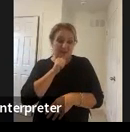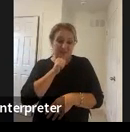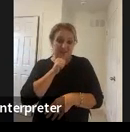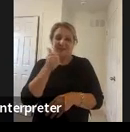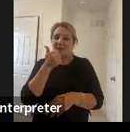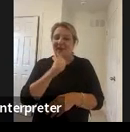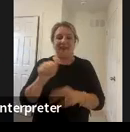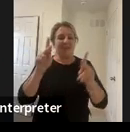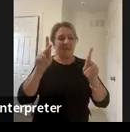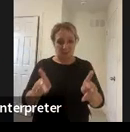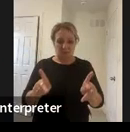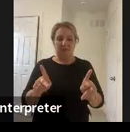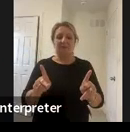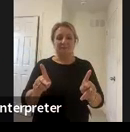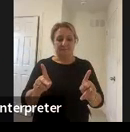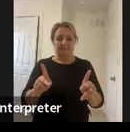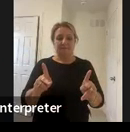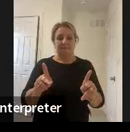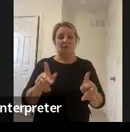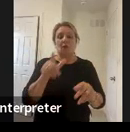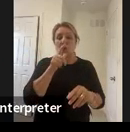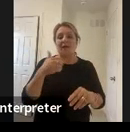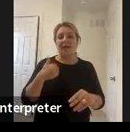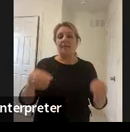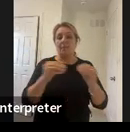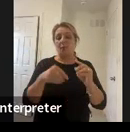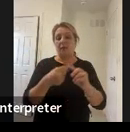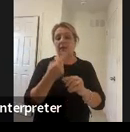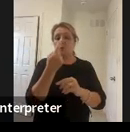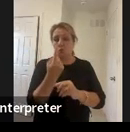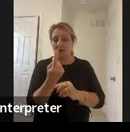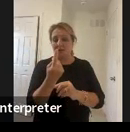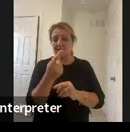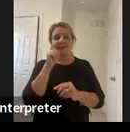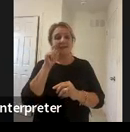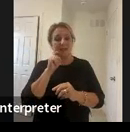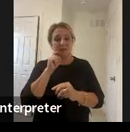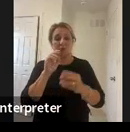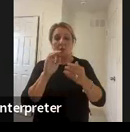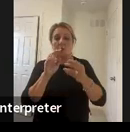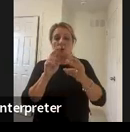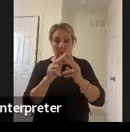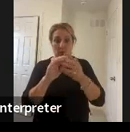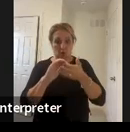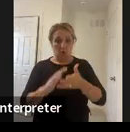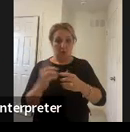sexual orientation or gender who have had more than one sexual partner in the last 2 weeks.